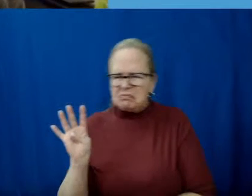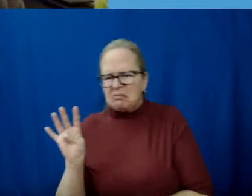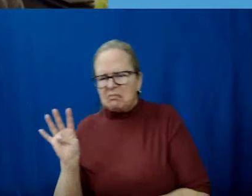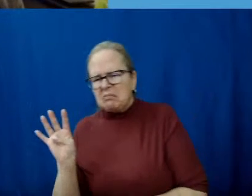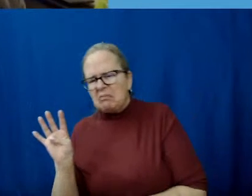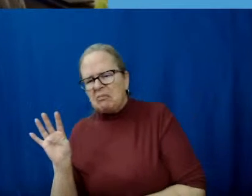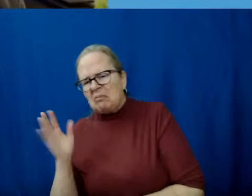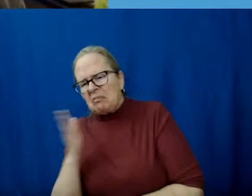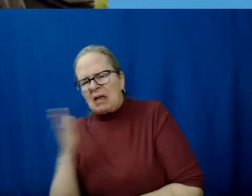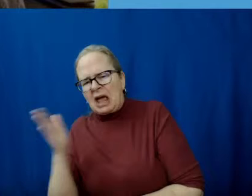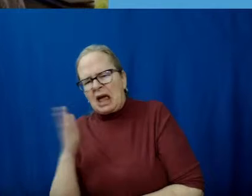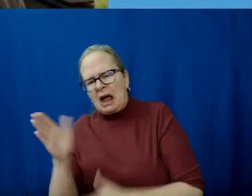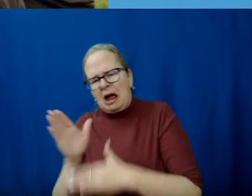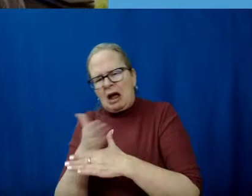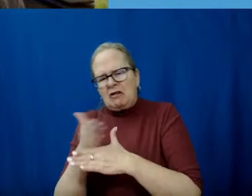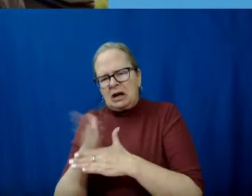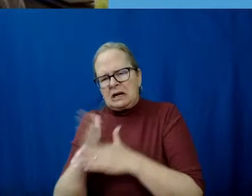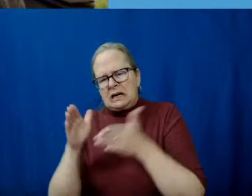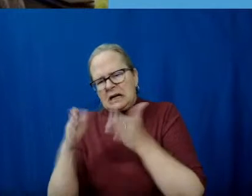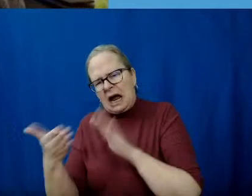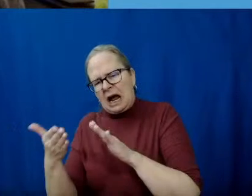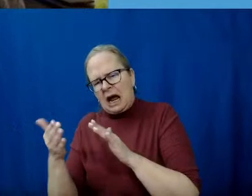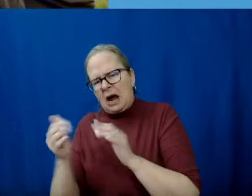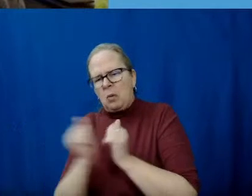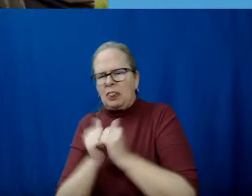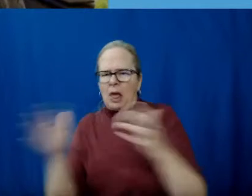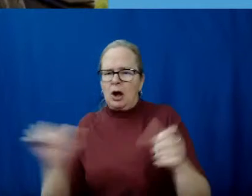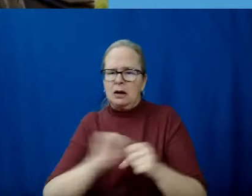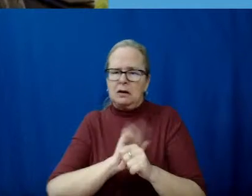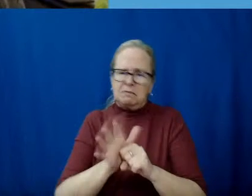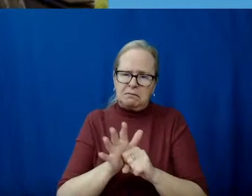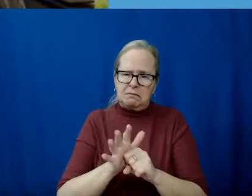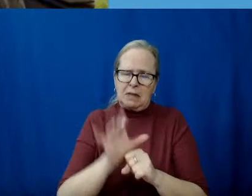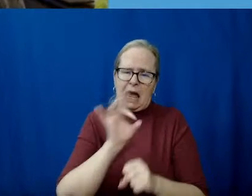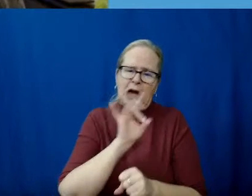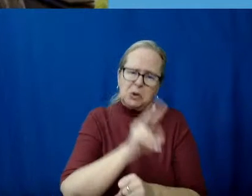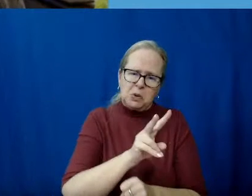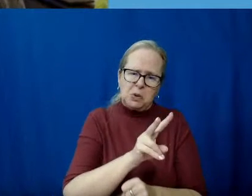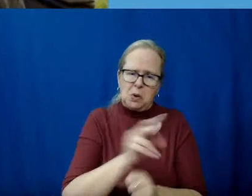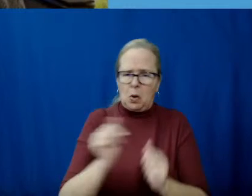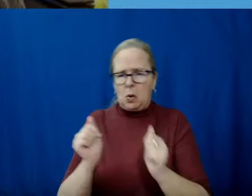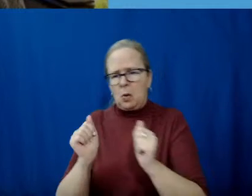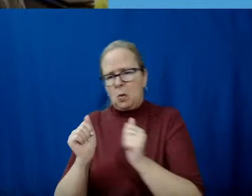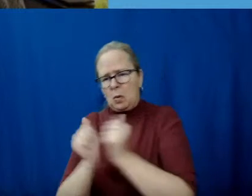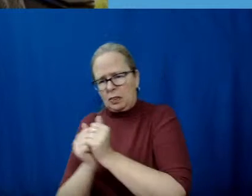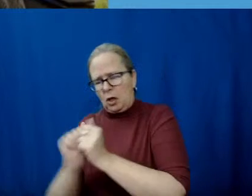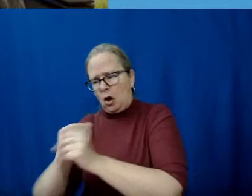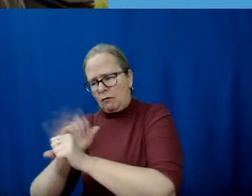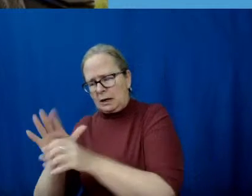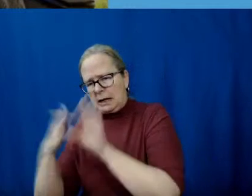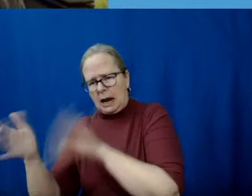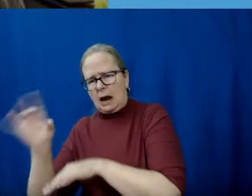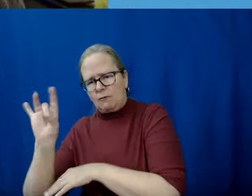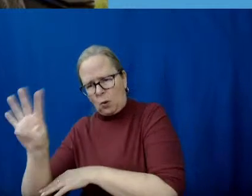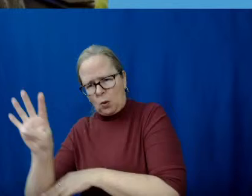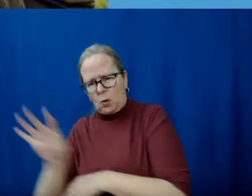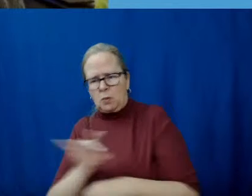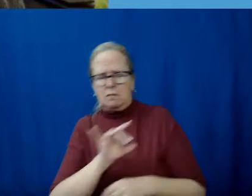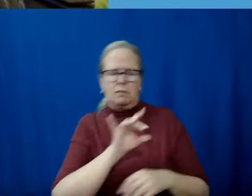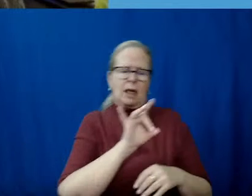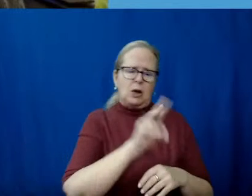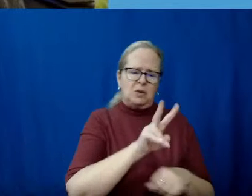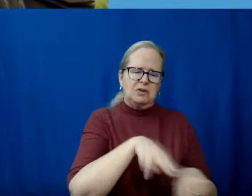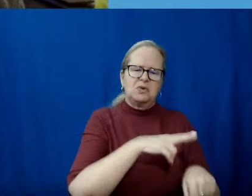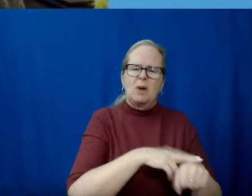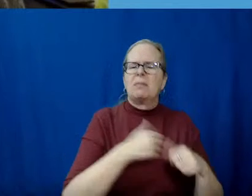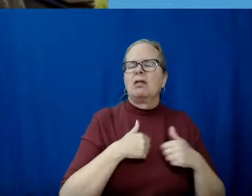So 84 die of COVID, 82 is normal life expectancy. I'm not sure of those actual numbers, but the point he was trying to make was that people